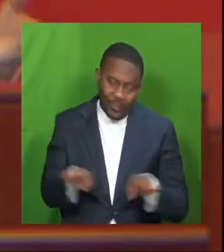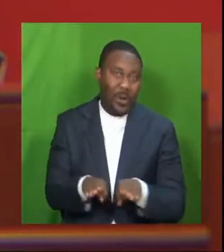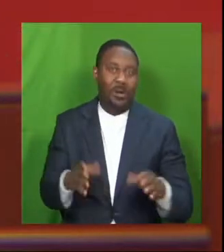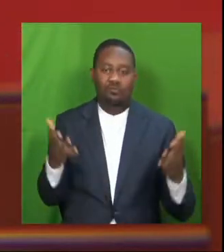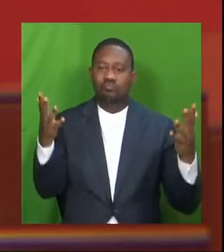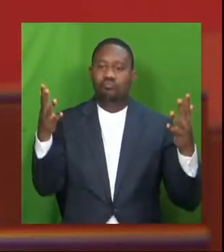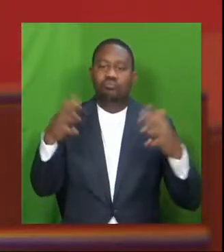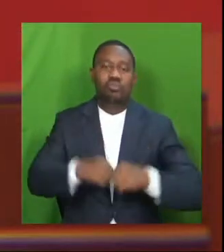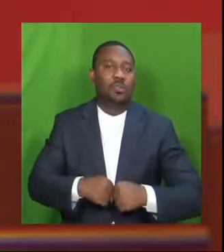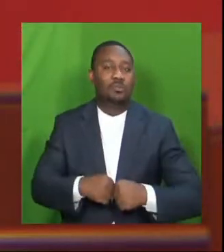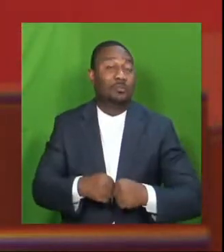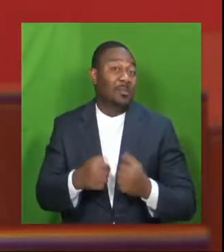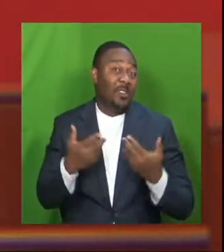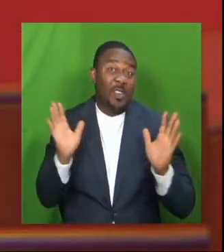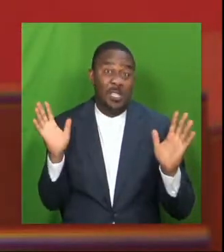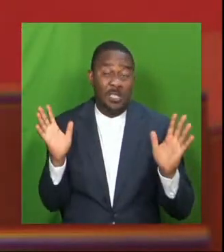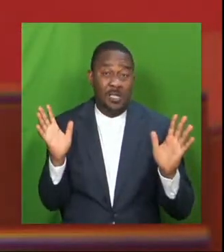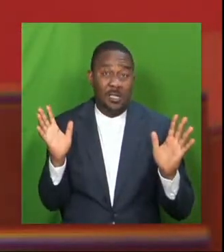So you vacated your seat.